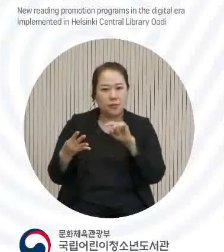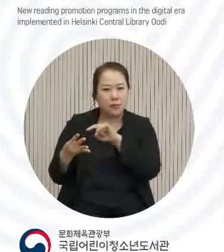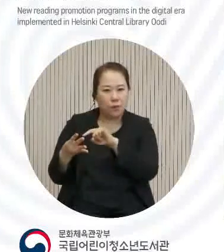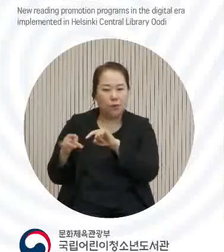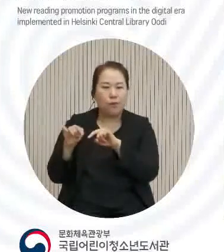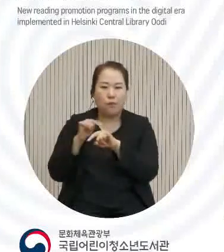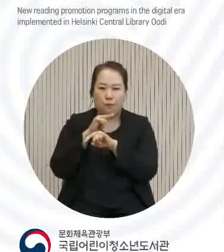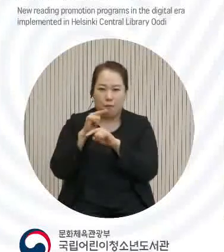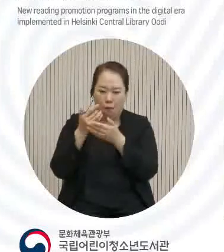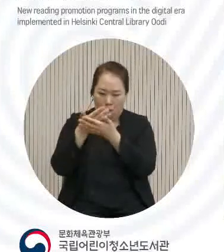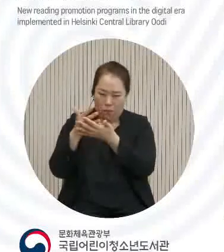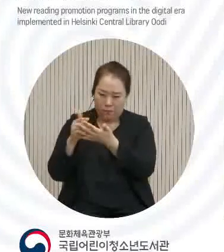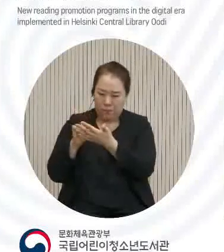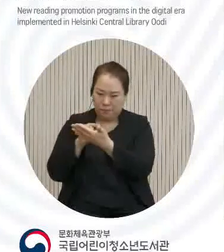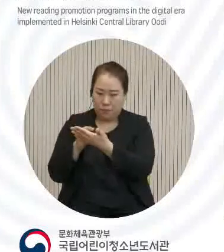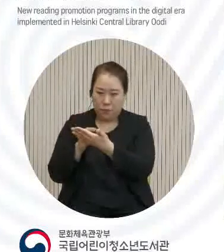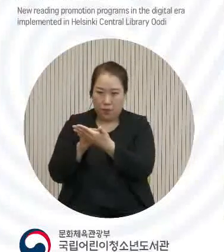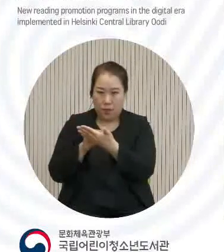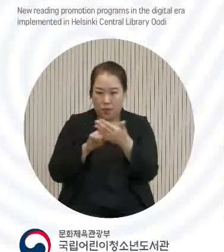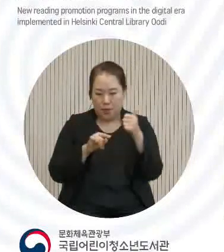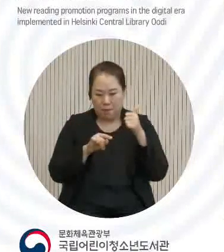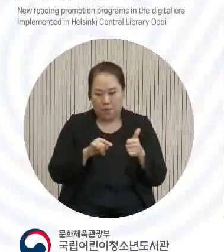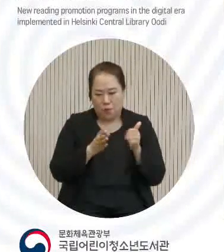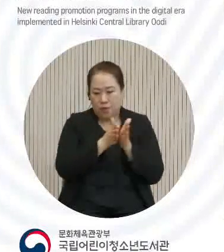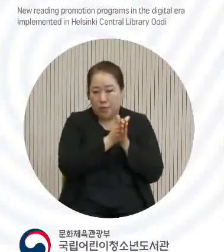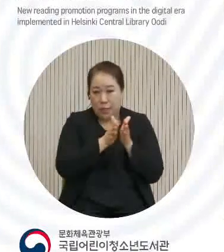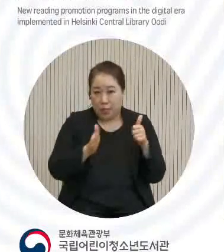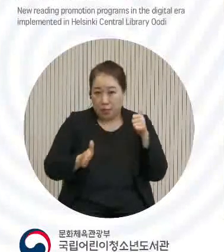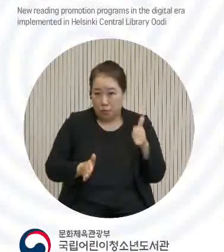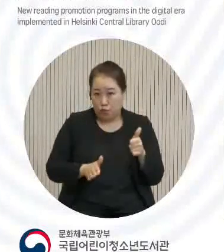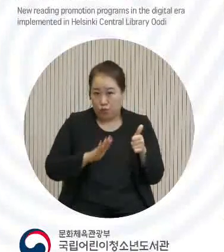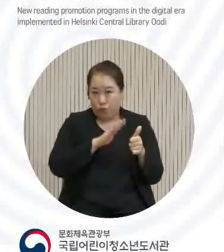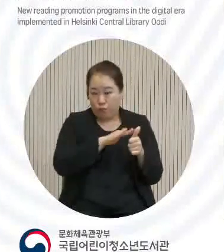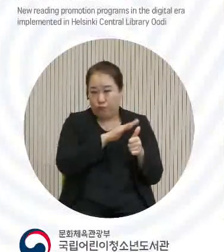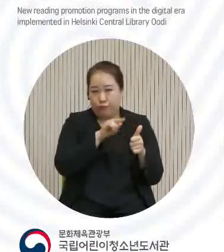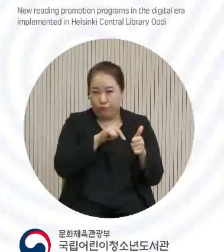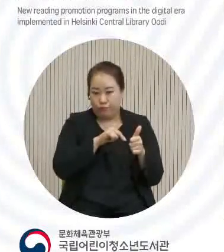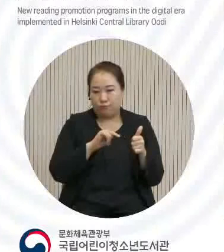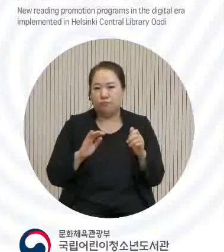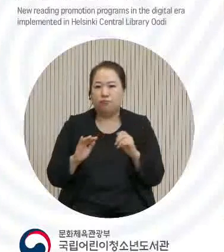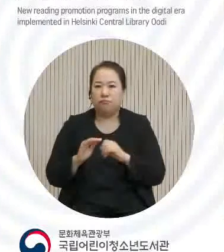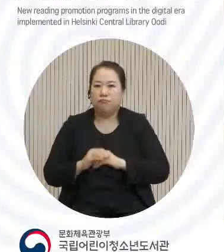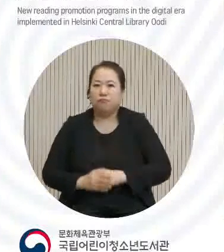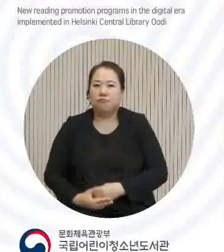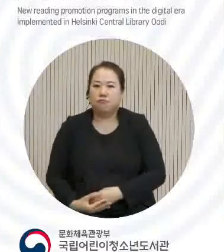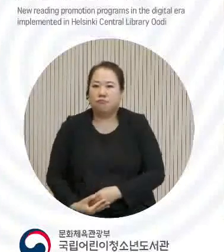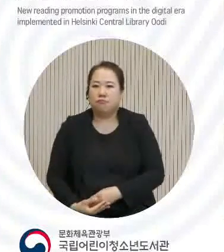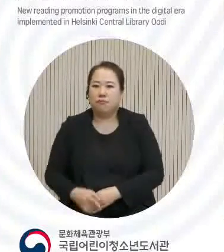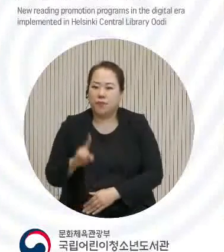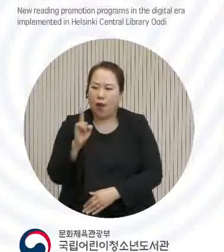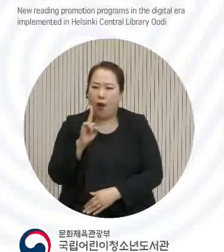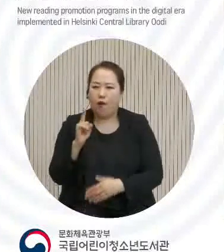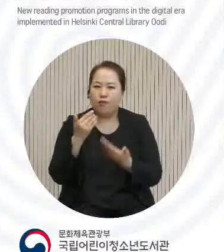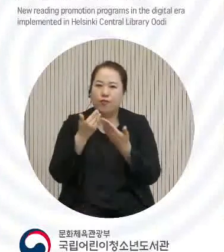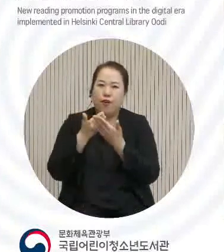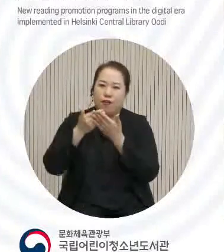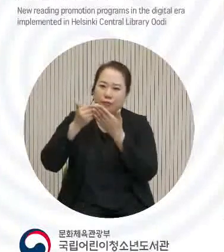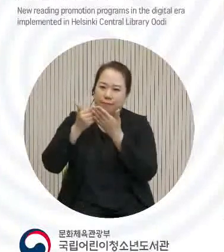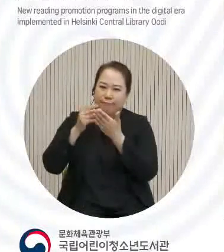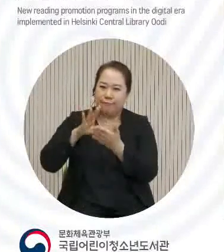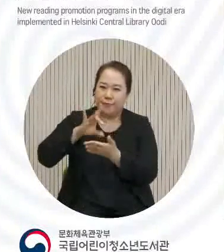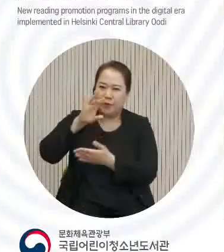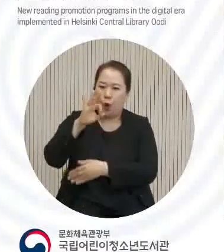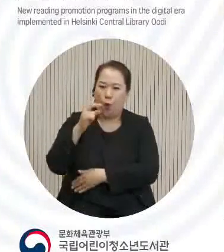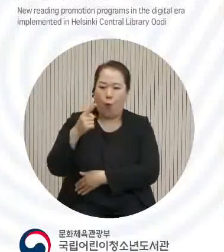the starting point. Kids are being asked to think which character Olga met first, and then first kid in the line